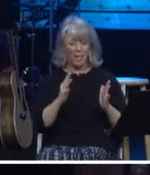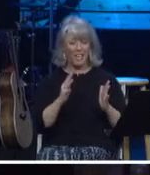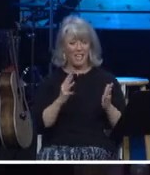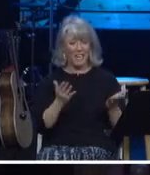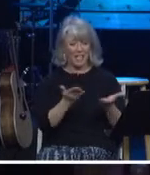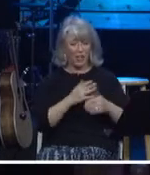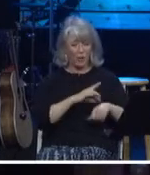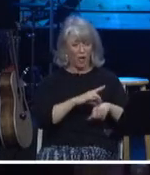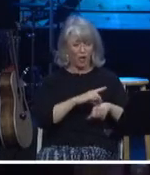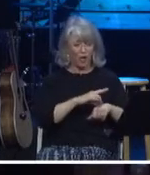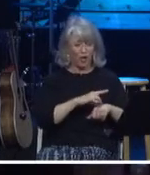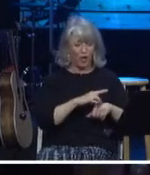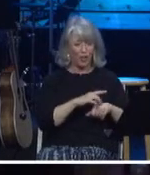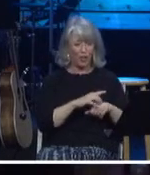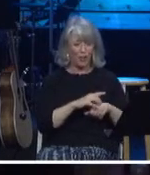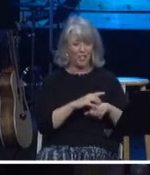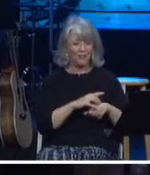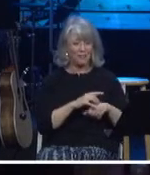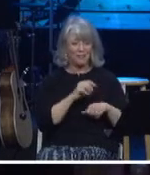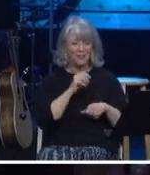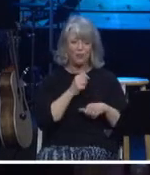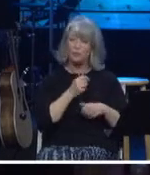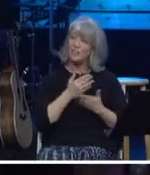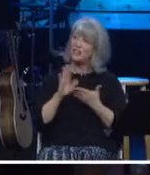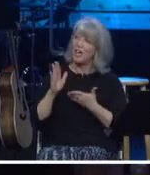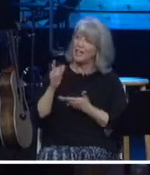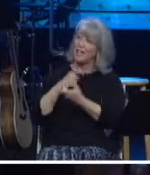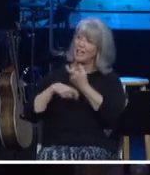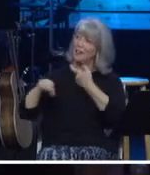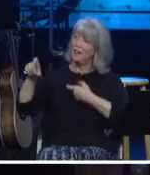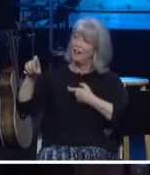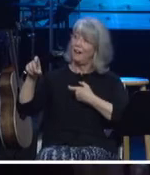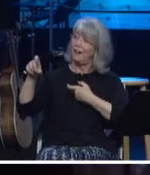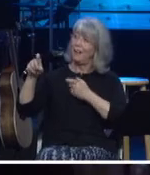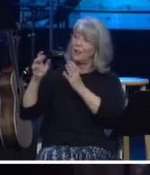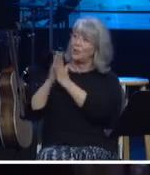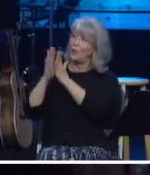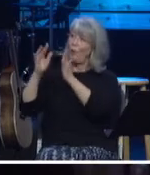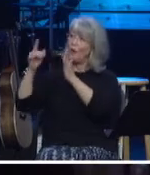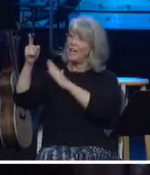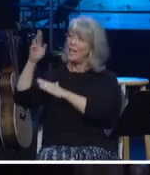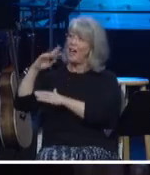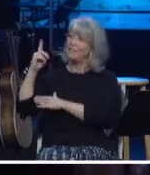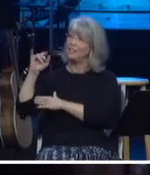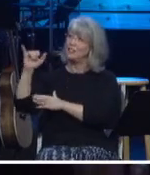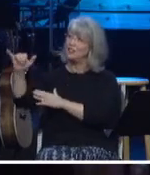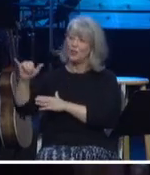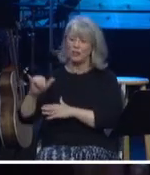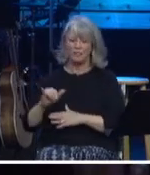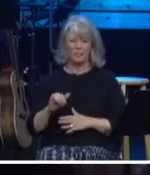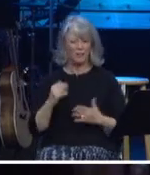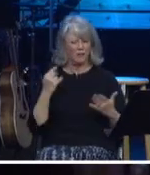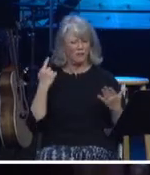heaven for the temporal glory from fickle man. It's a tragedy.